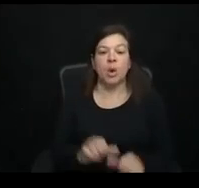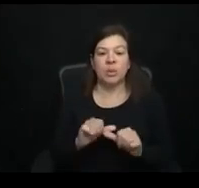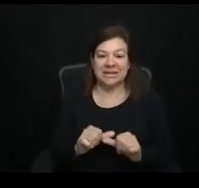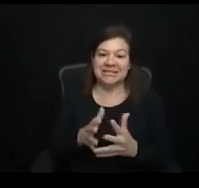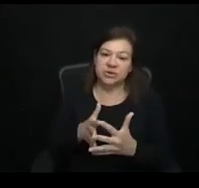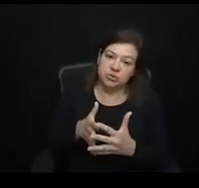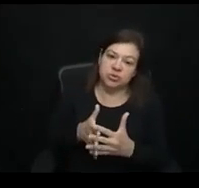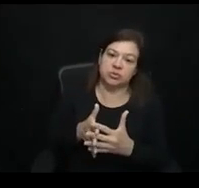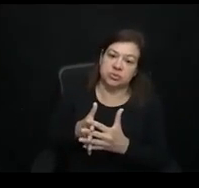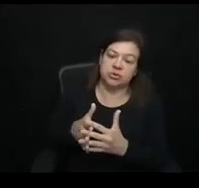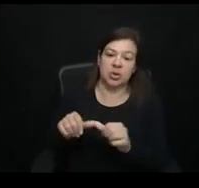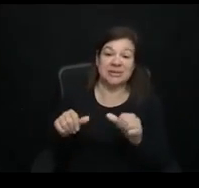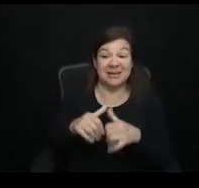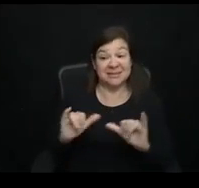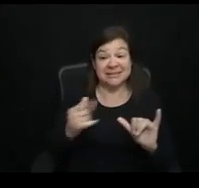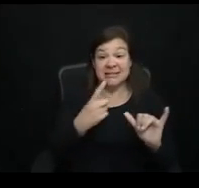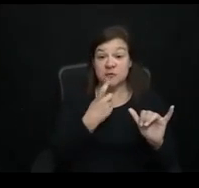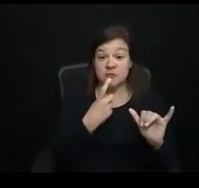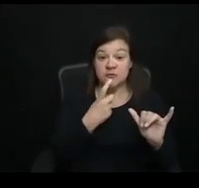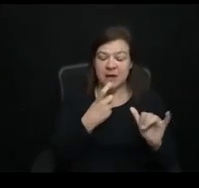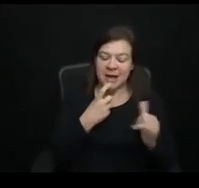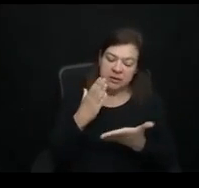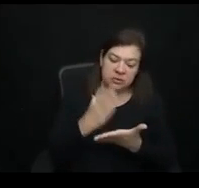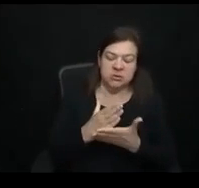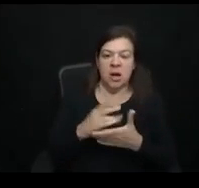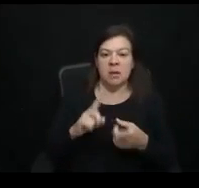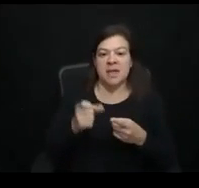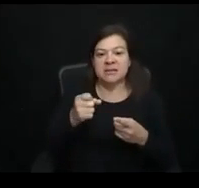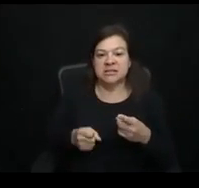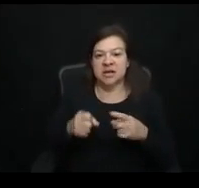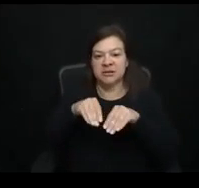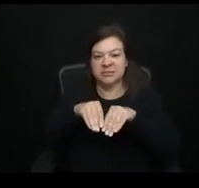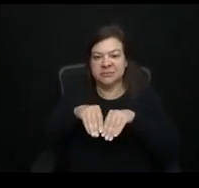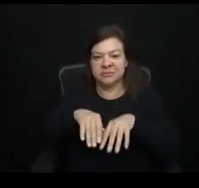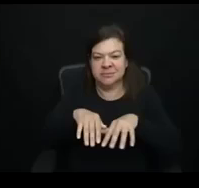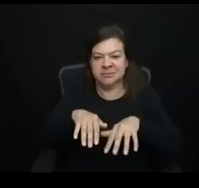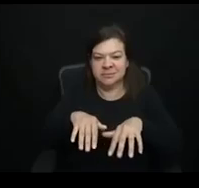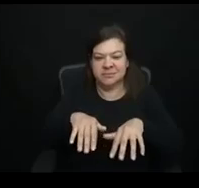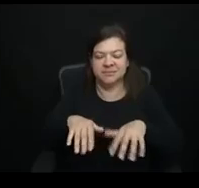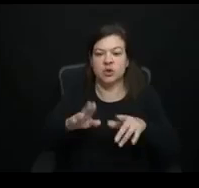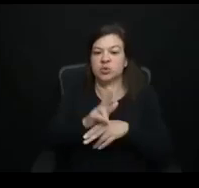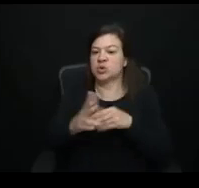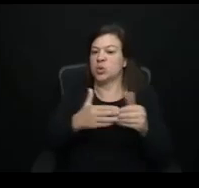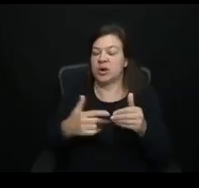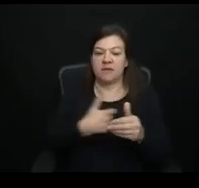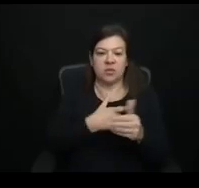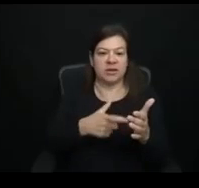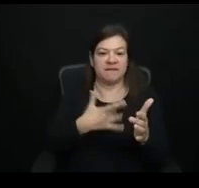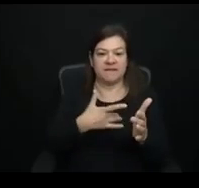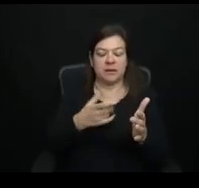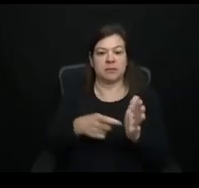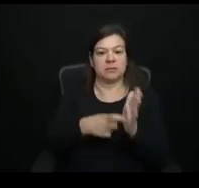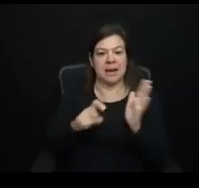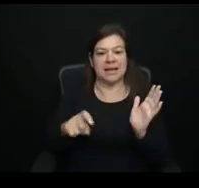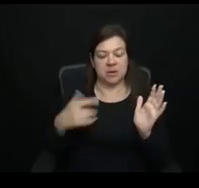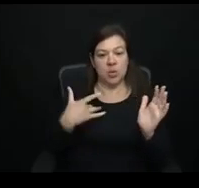that are still shown as red to stop that southerly advancement using whatever means we deem necessary. And we've had what we